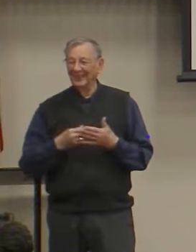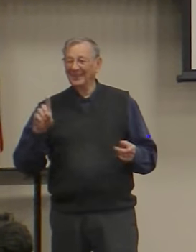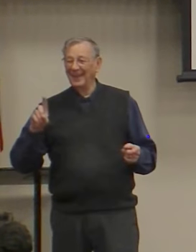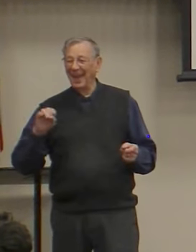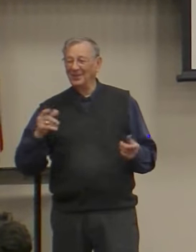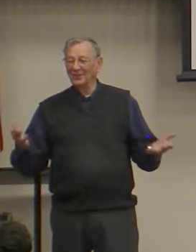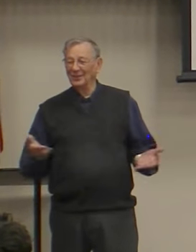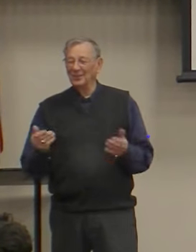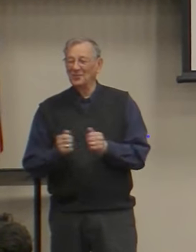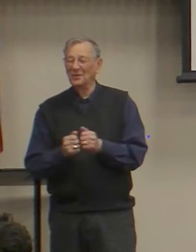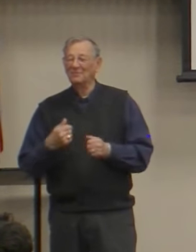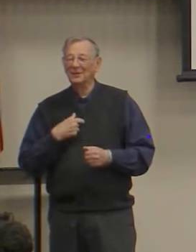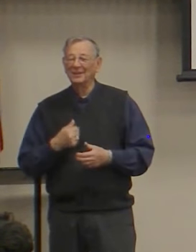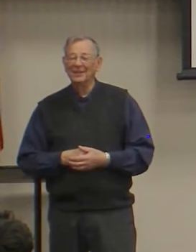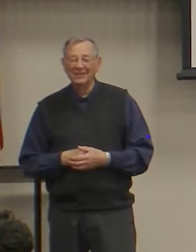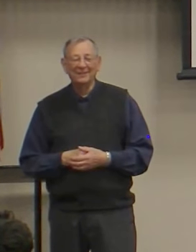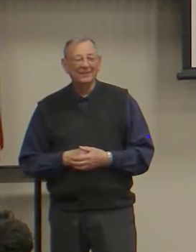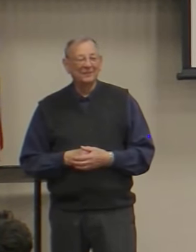this morning.